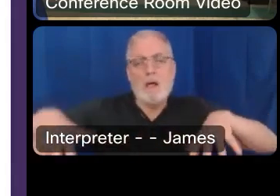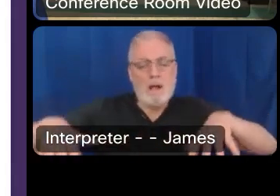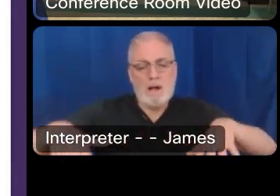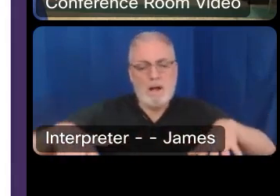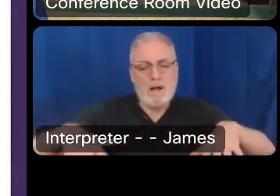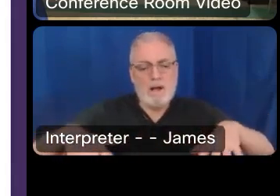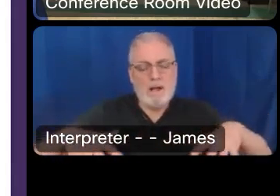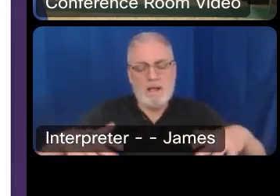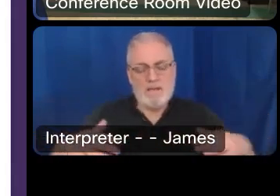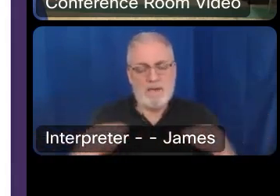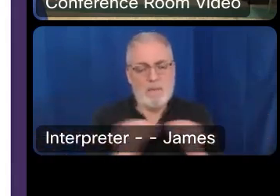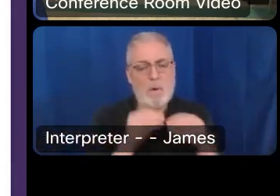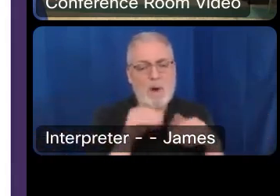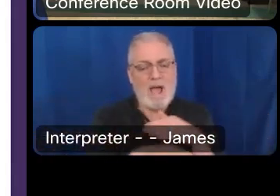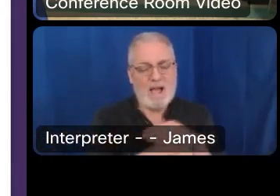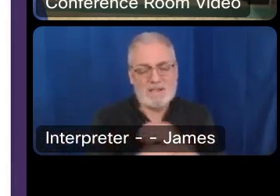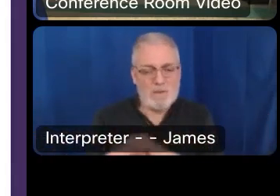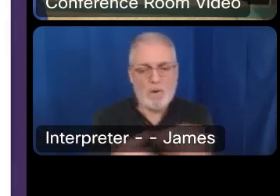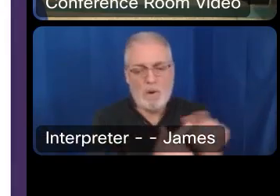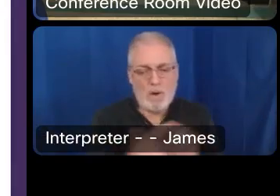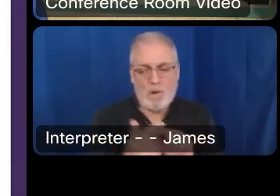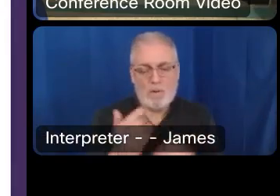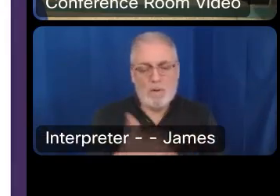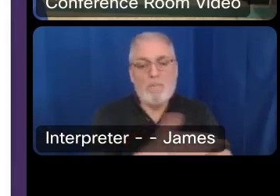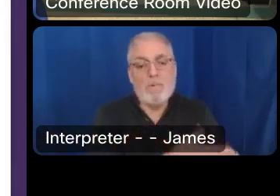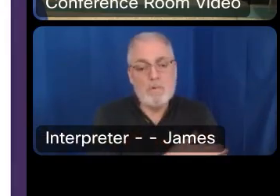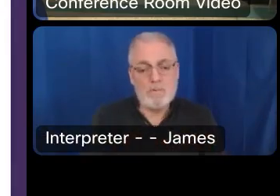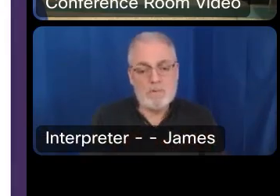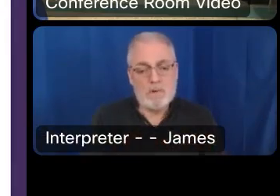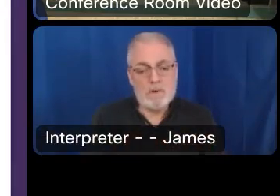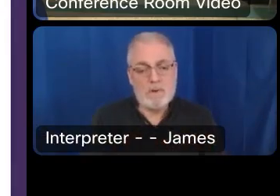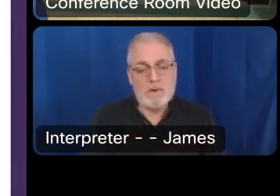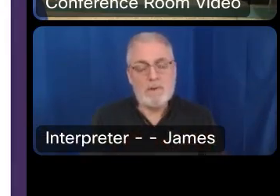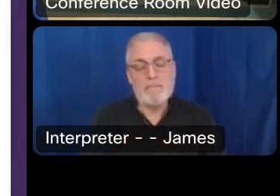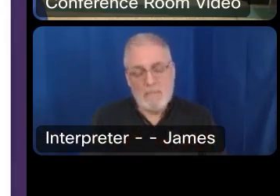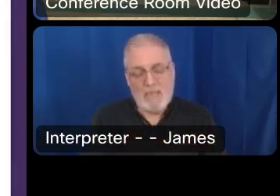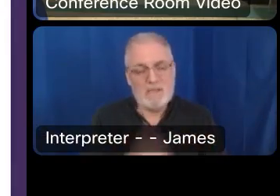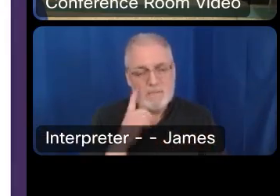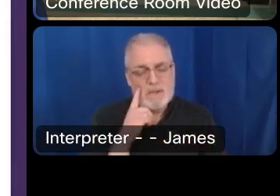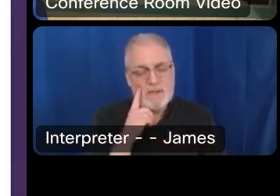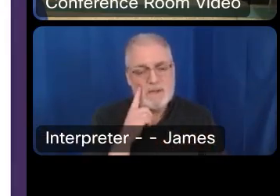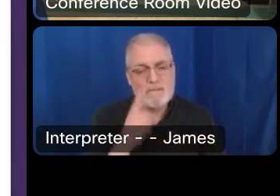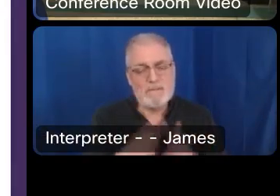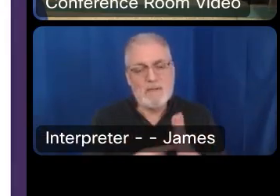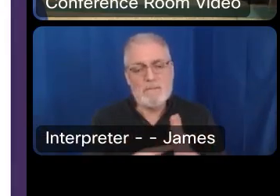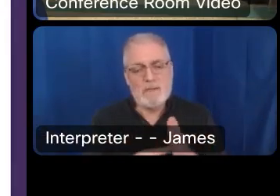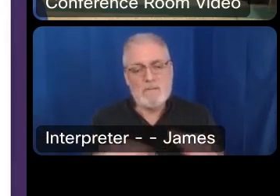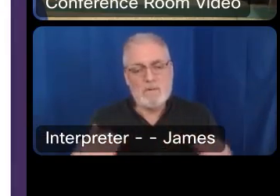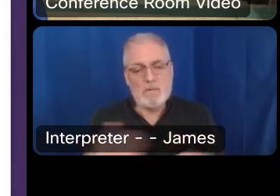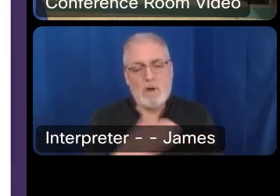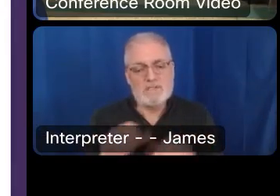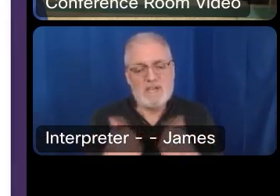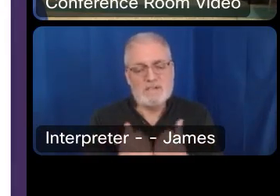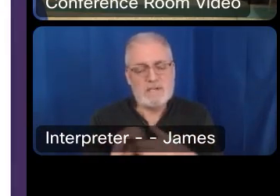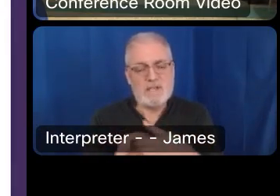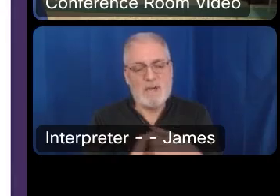Yeah, and this could be a potential cross-agency collaboration, whether it's Department of Health and learning more about their health and wellness programs